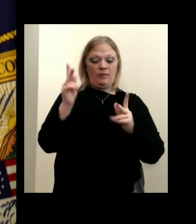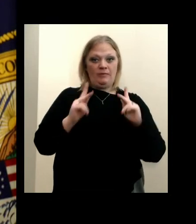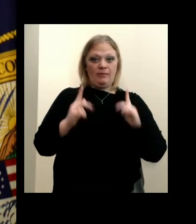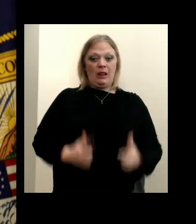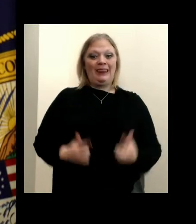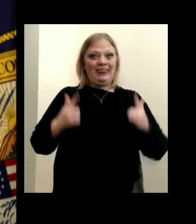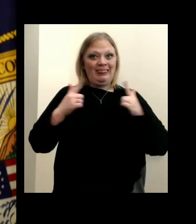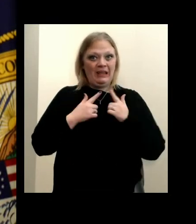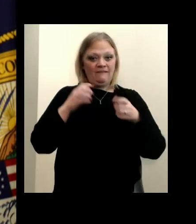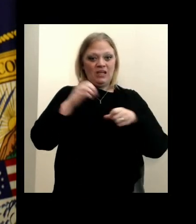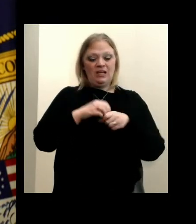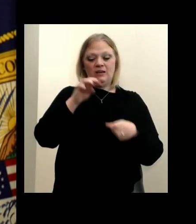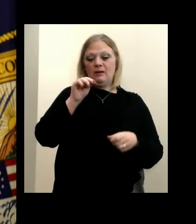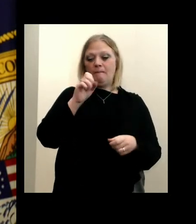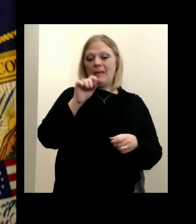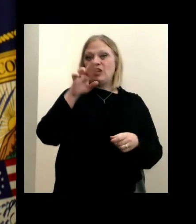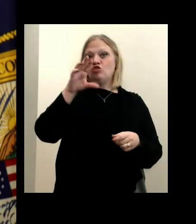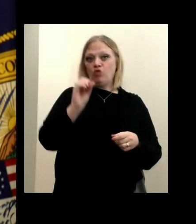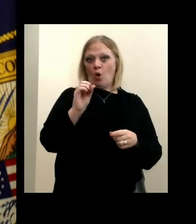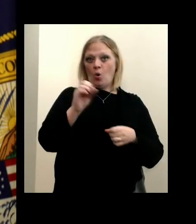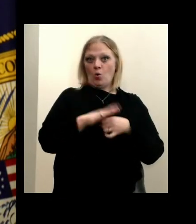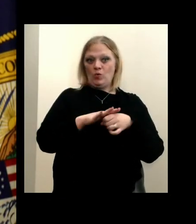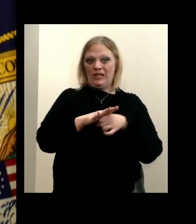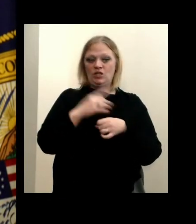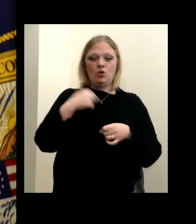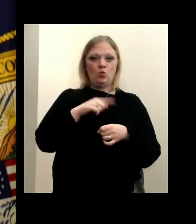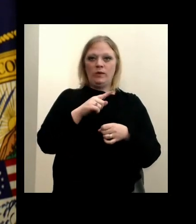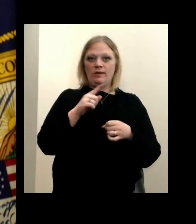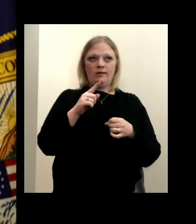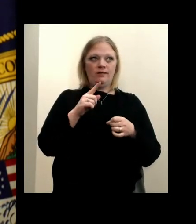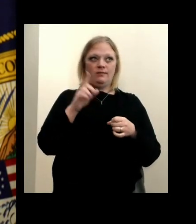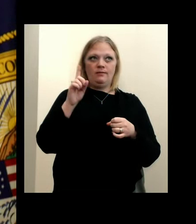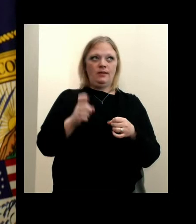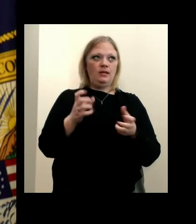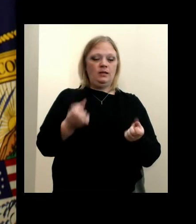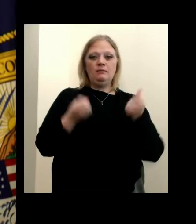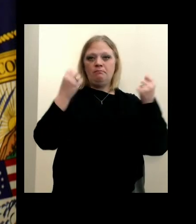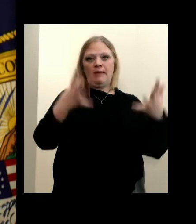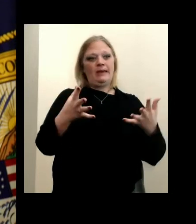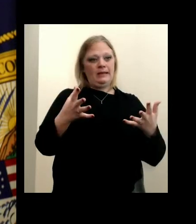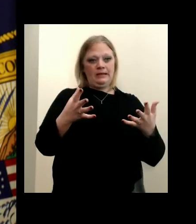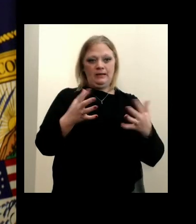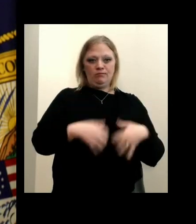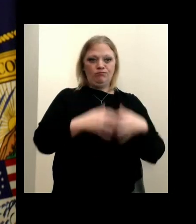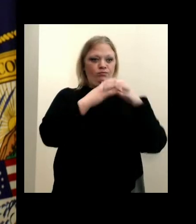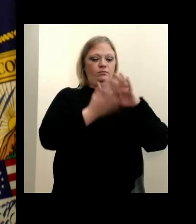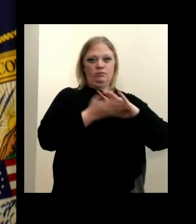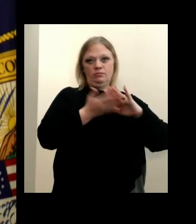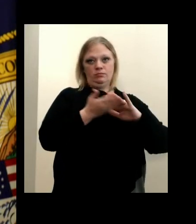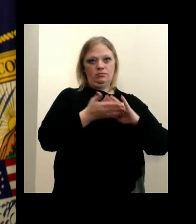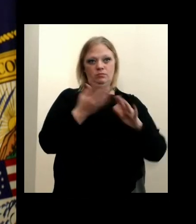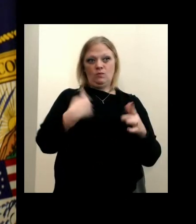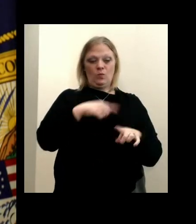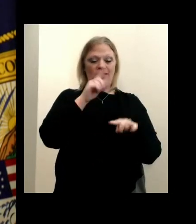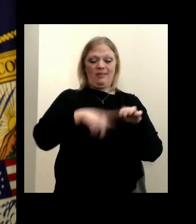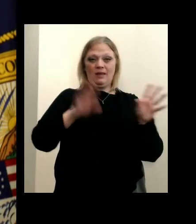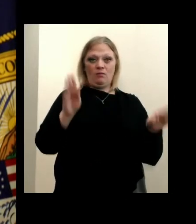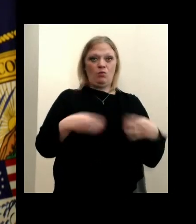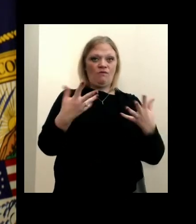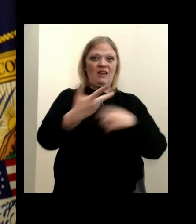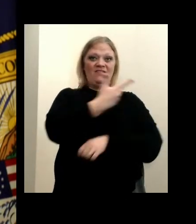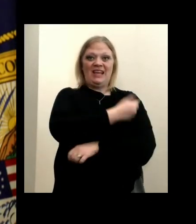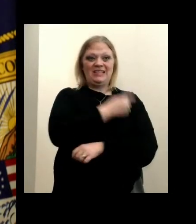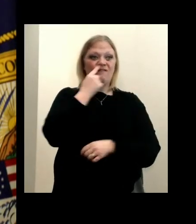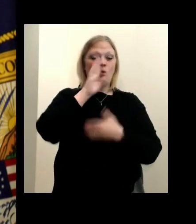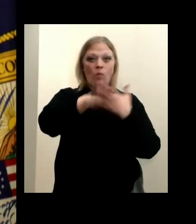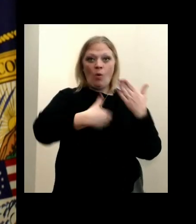in the metro region, we need to have as many sites up and running. We can't provide vaccine for the entire